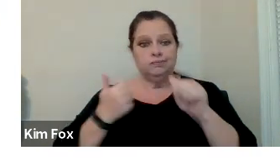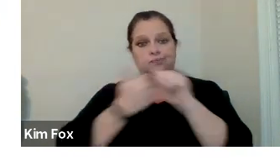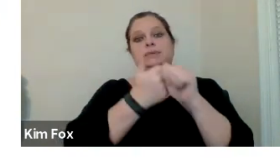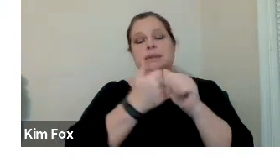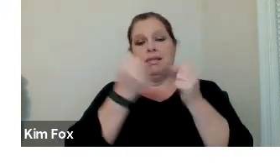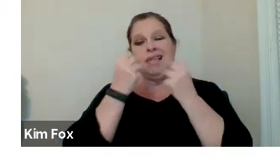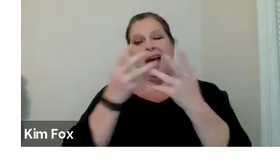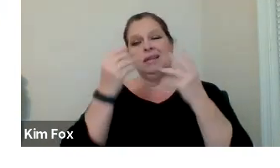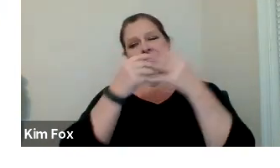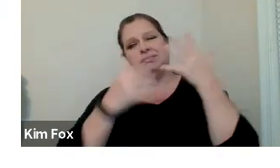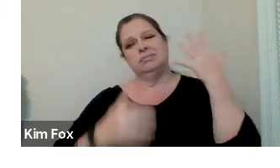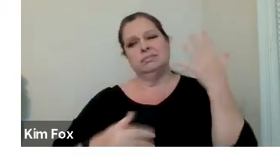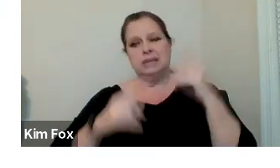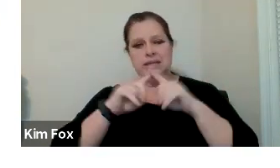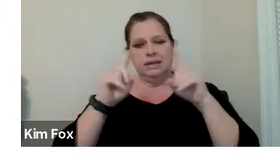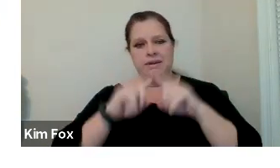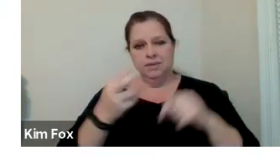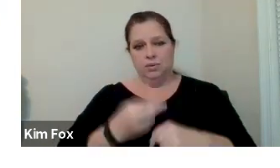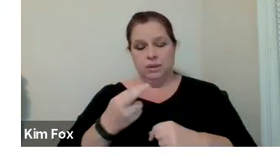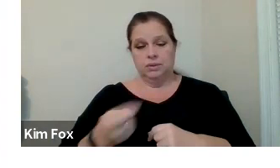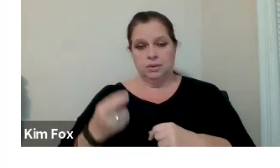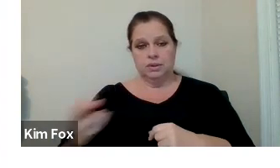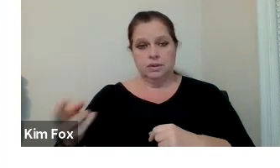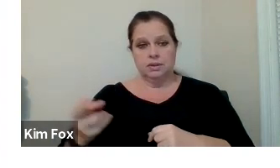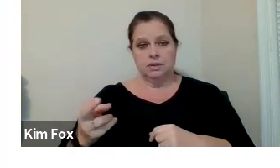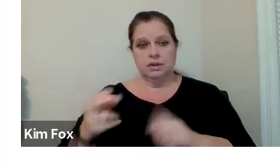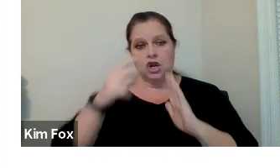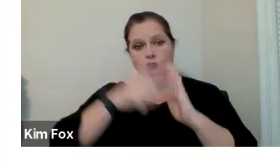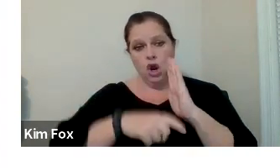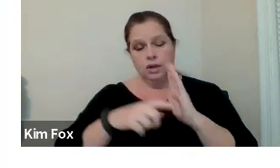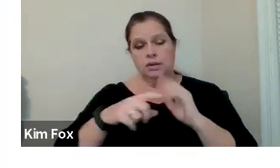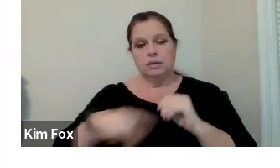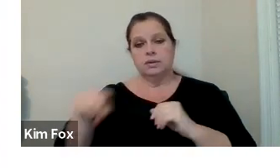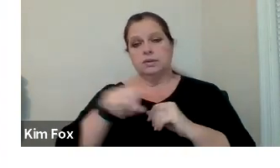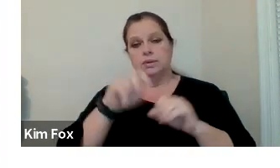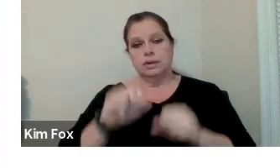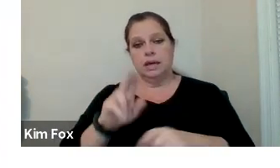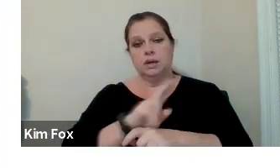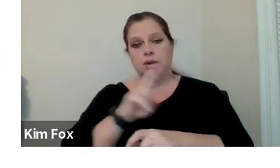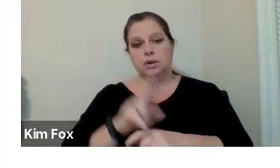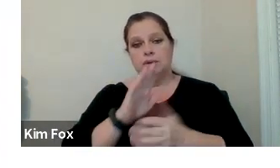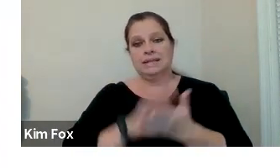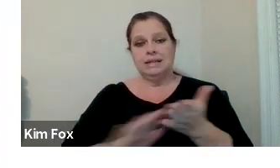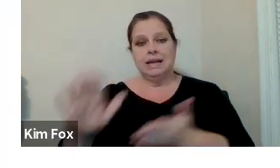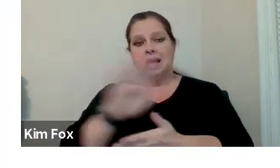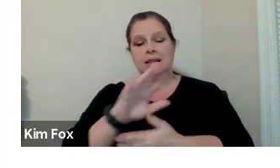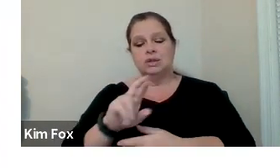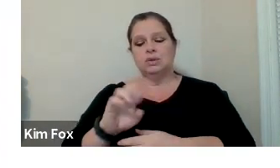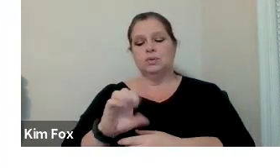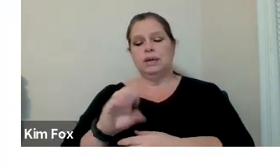of different resources and articles that you can use, which is College Recon.